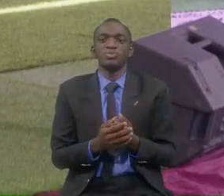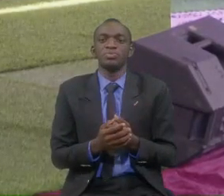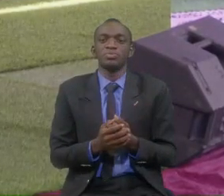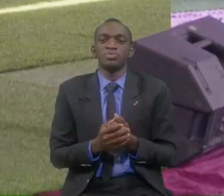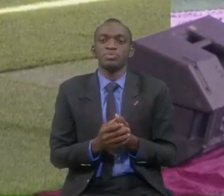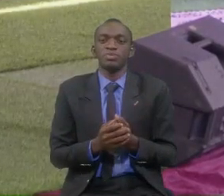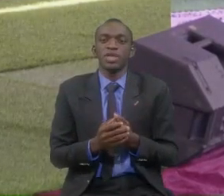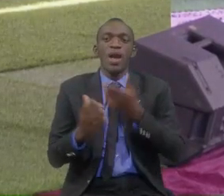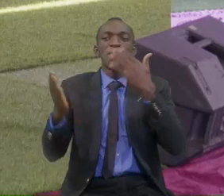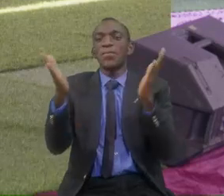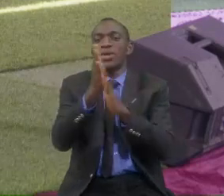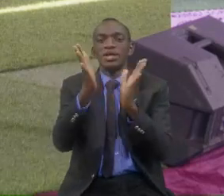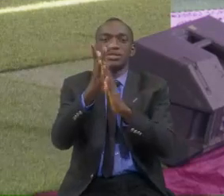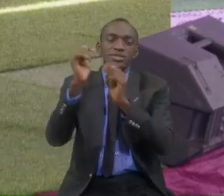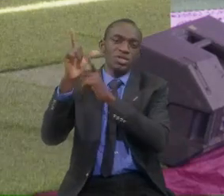Praise the Lord.